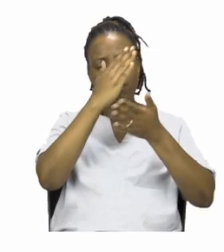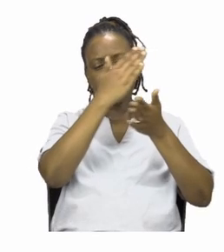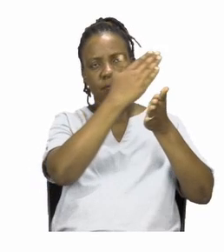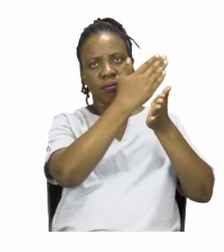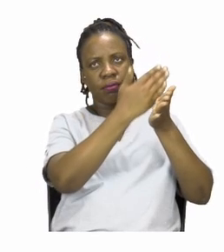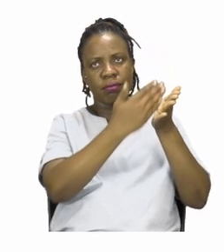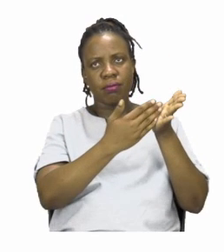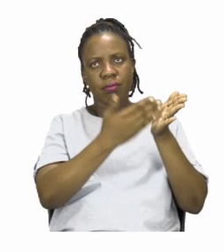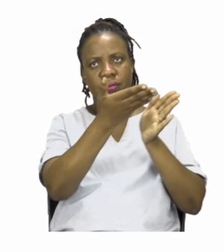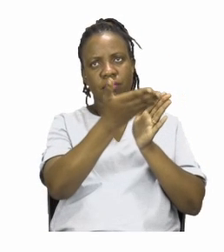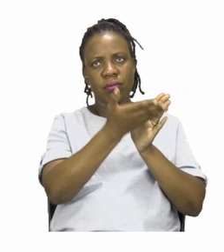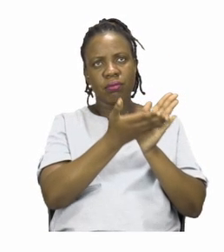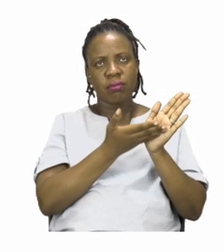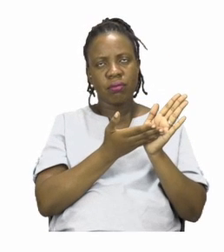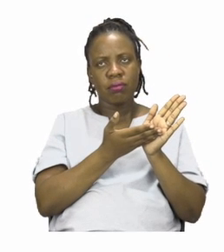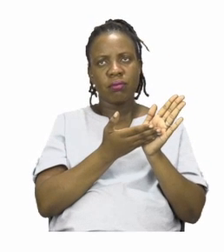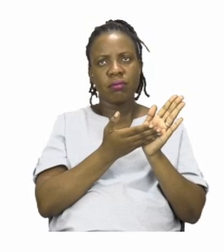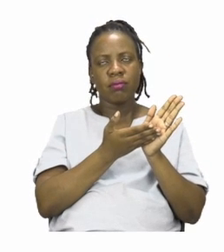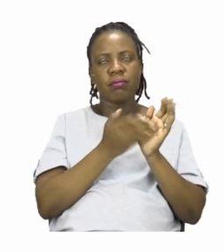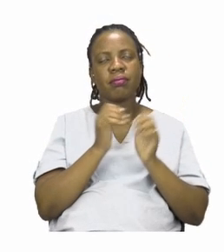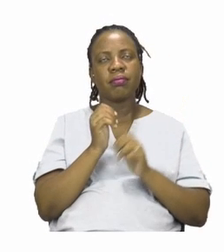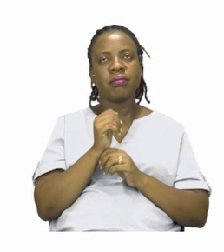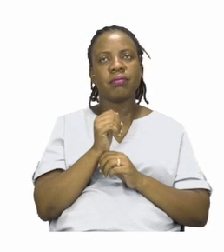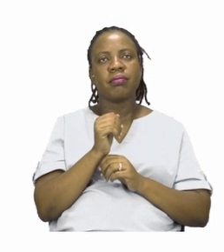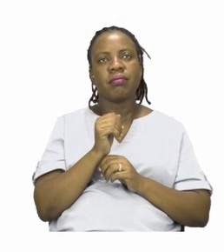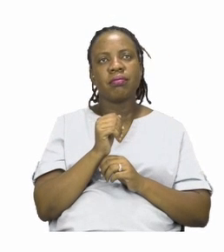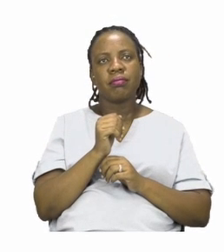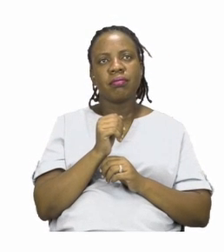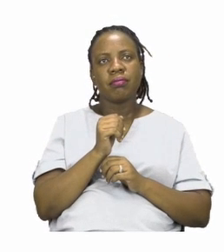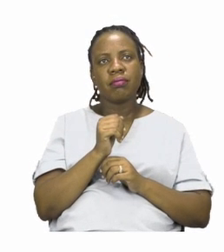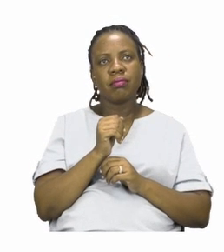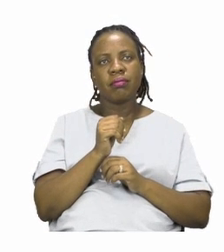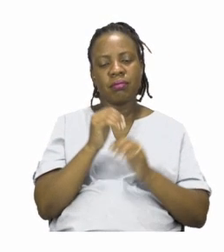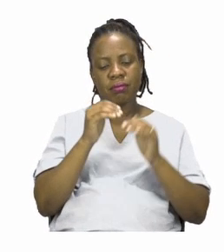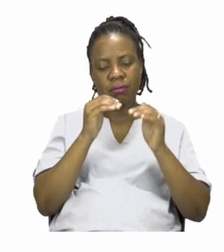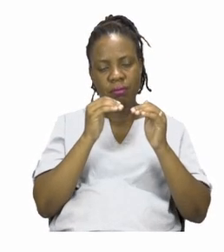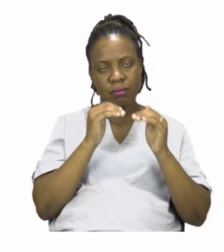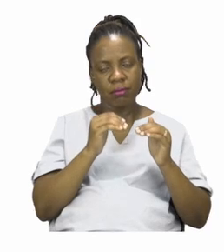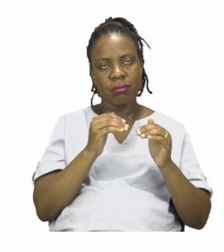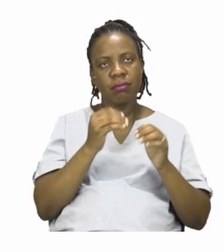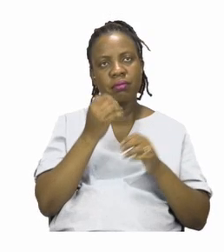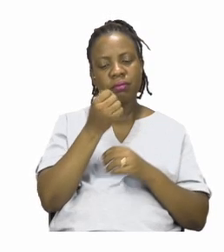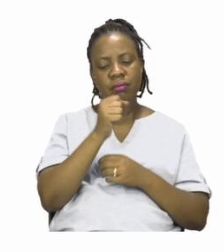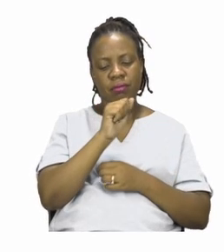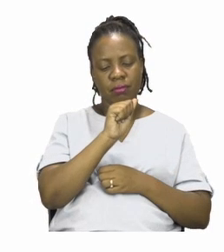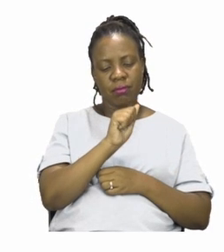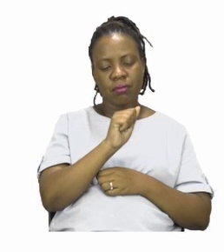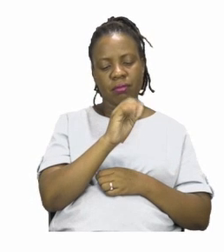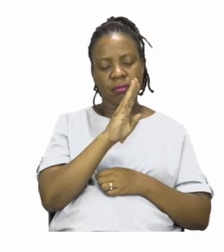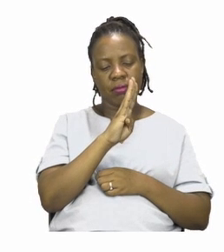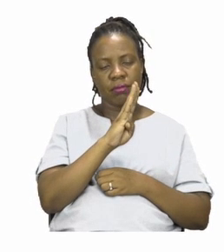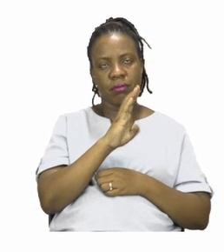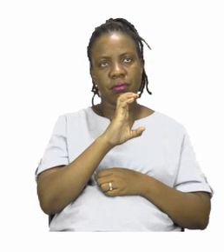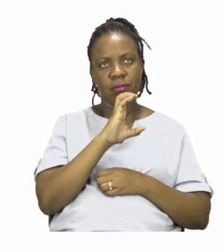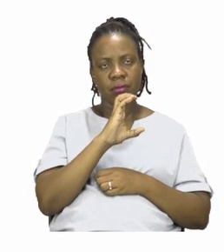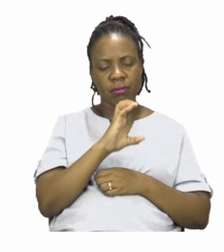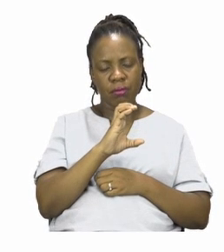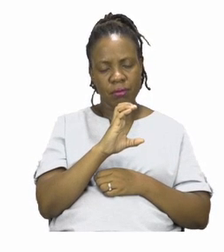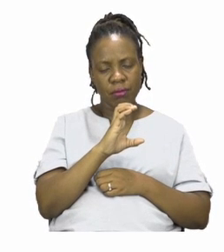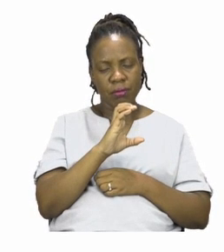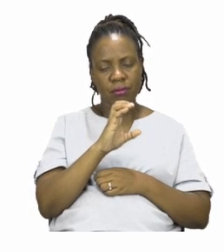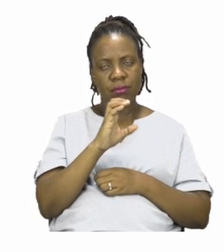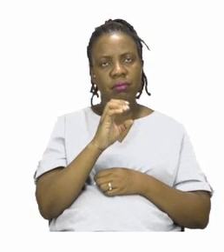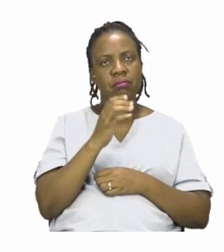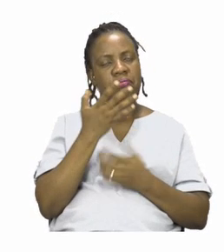parts? Excellent. And then just below the shape, there are 3 options of